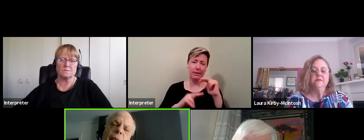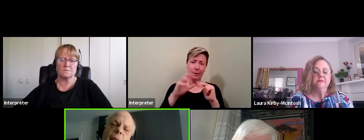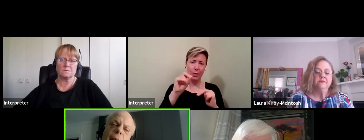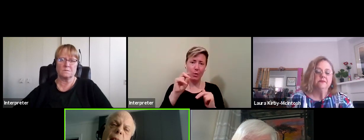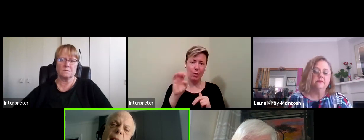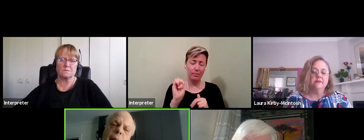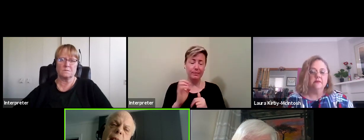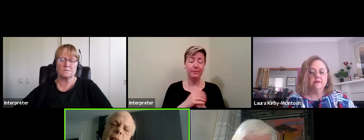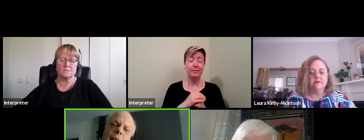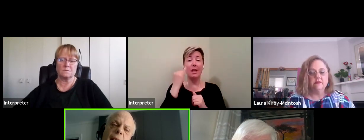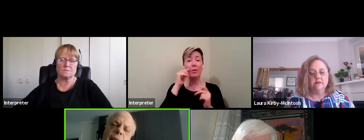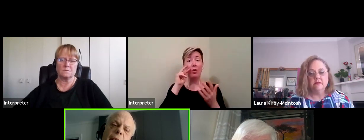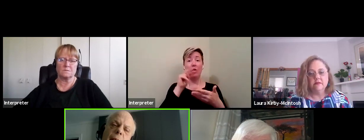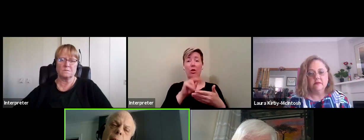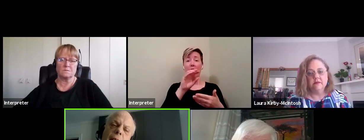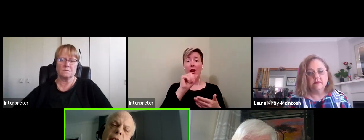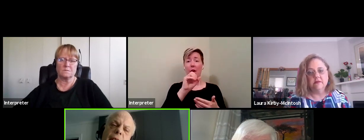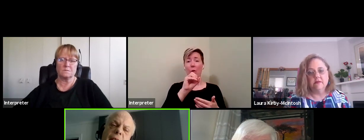if you go to